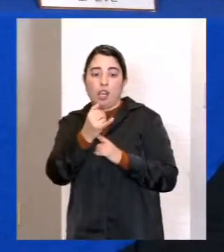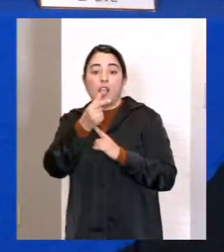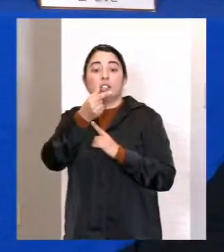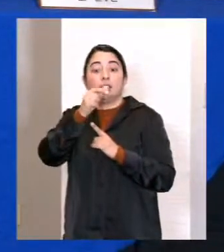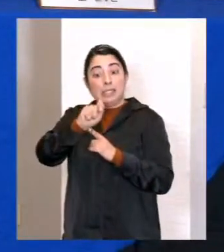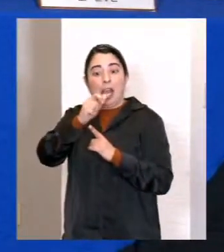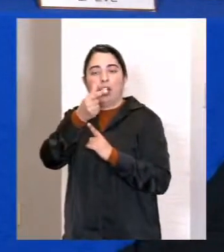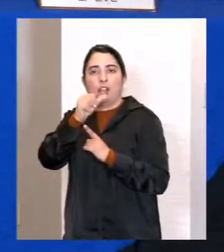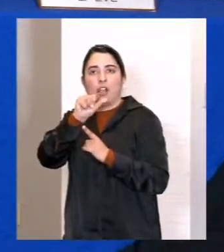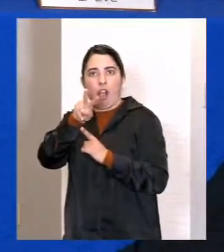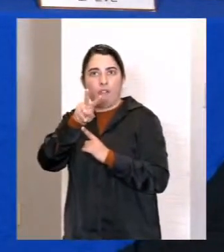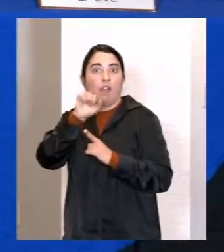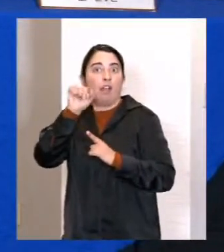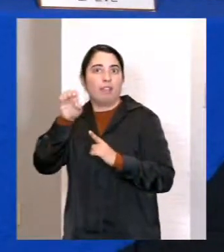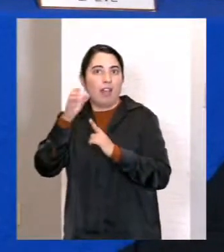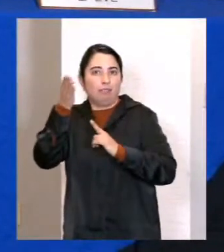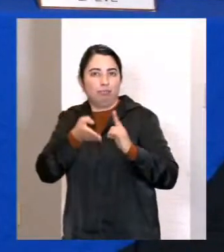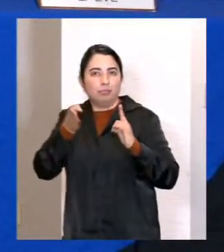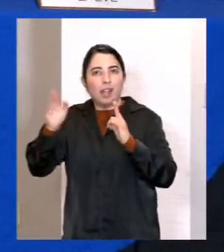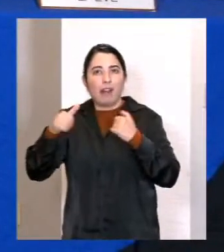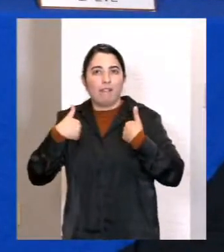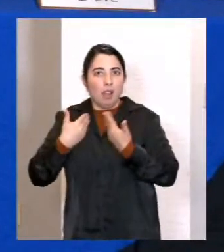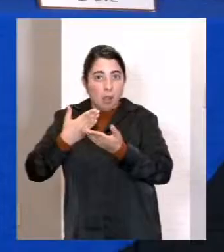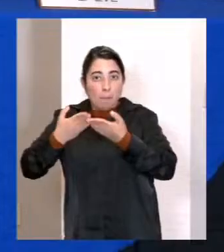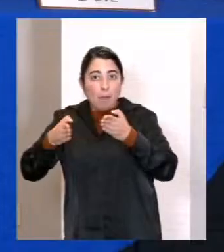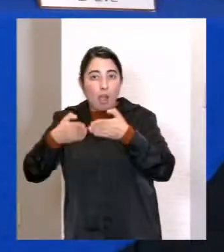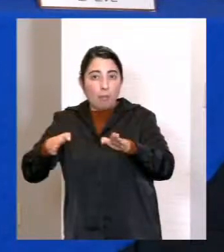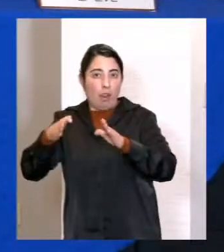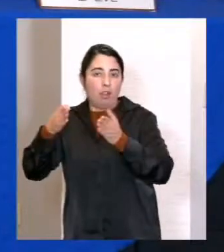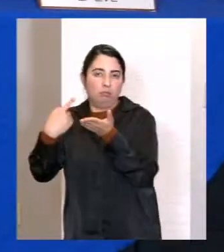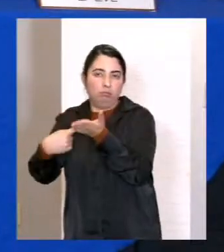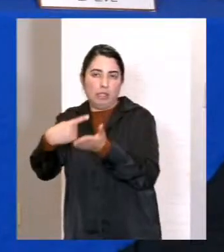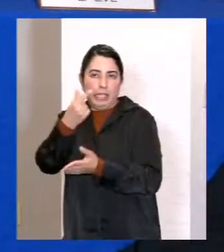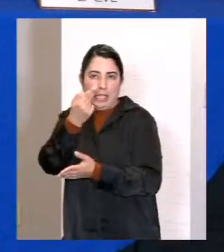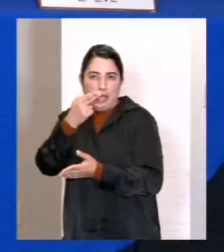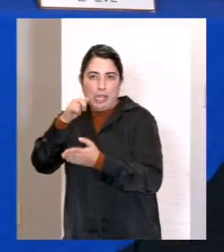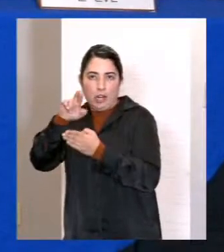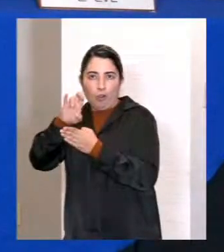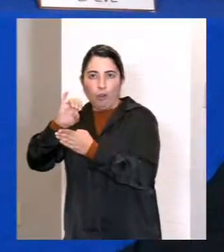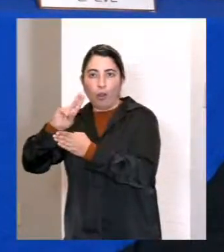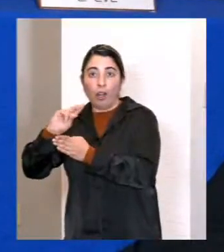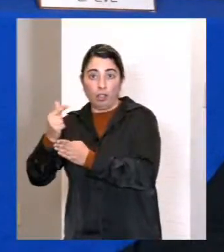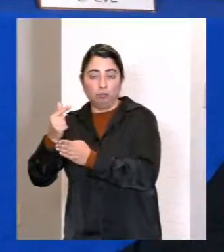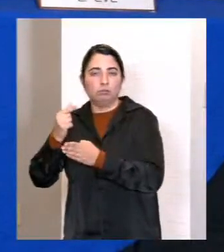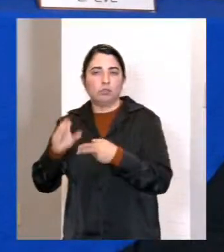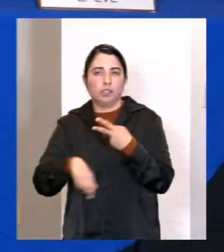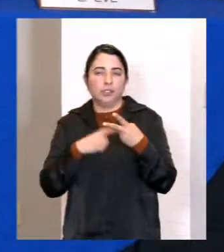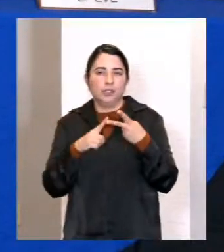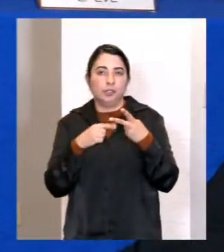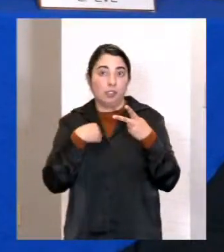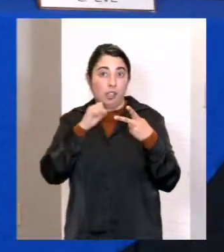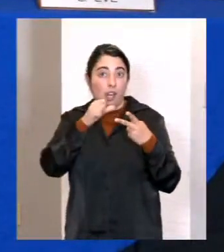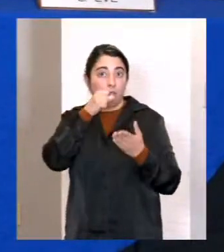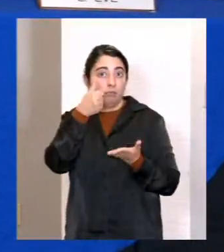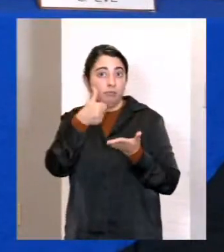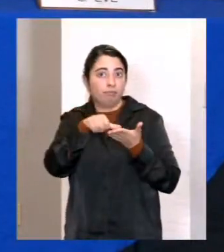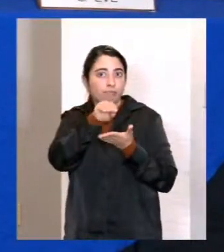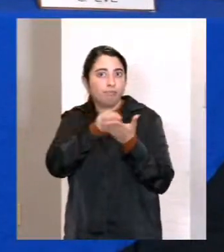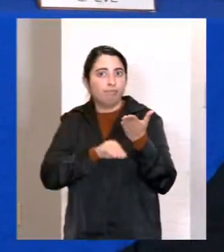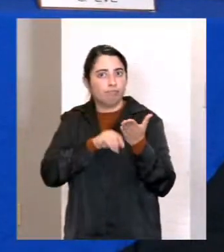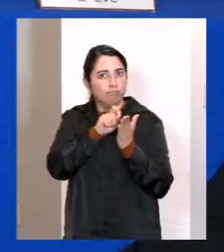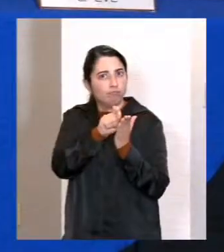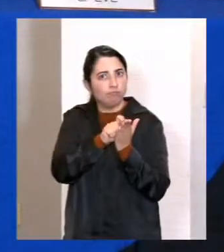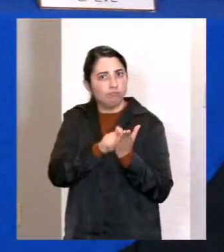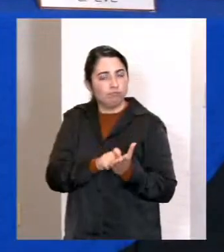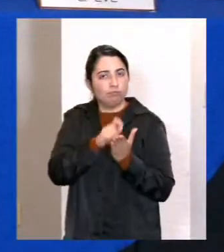panyj.gov/public hearings, and make written comments there. Second, you may mail written comments addressed to